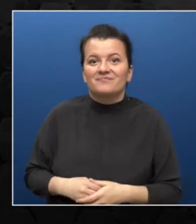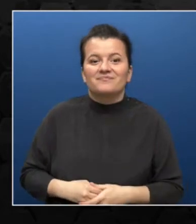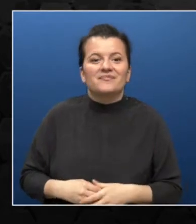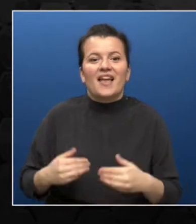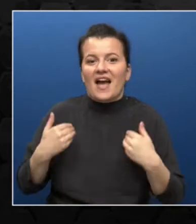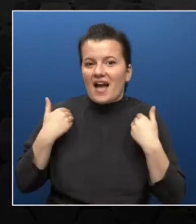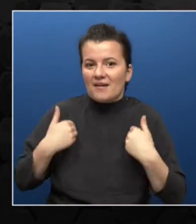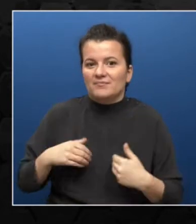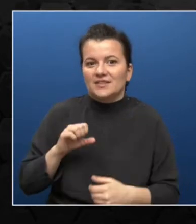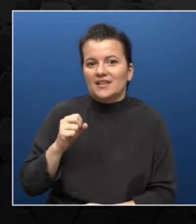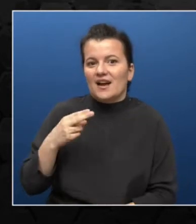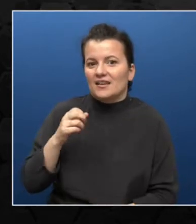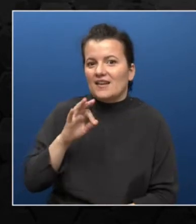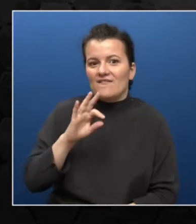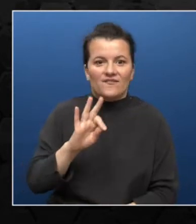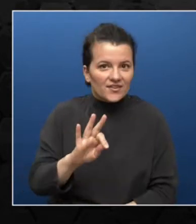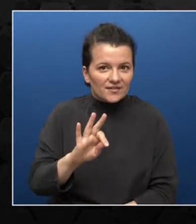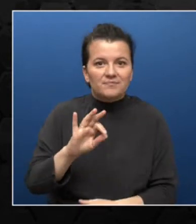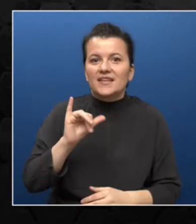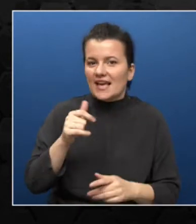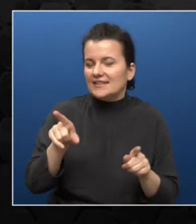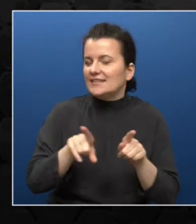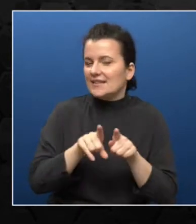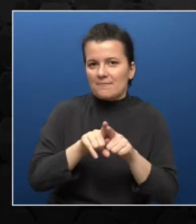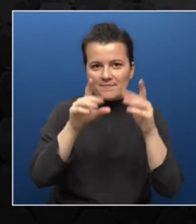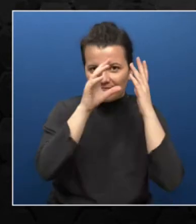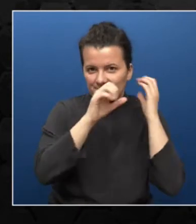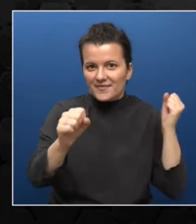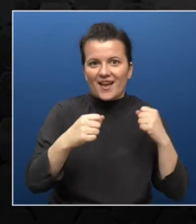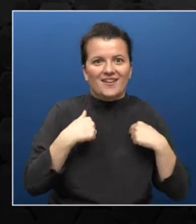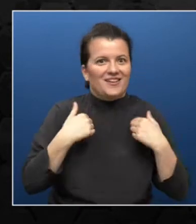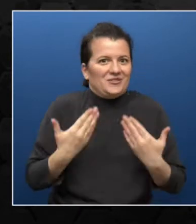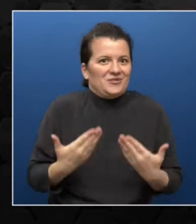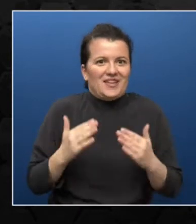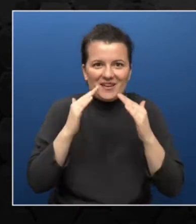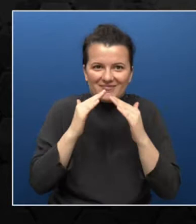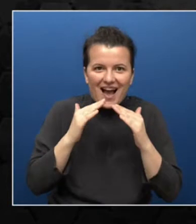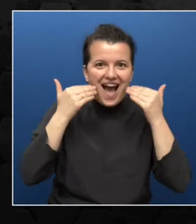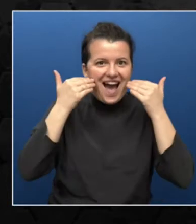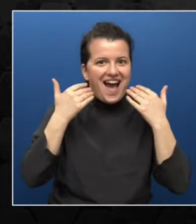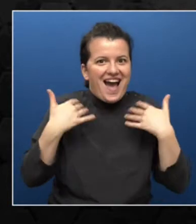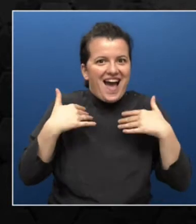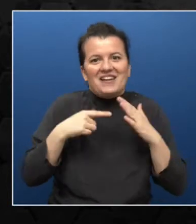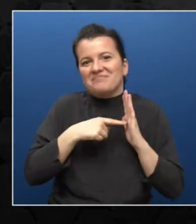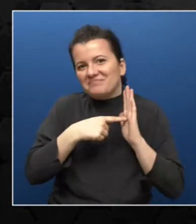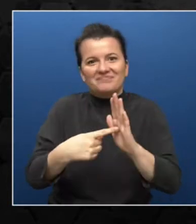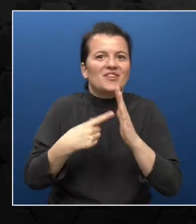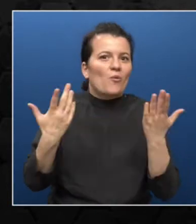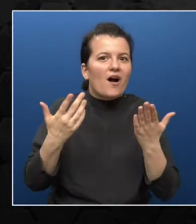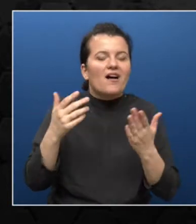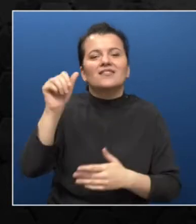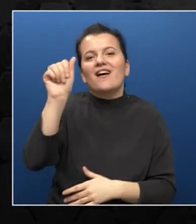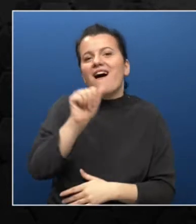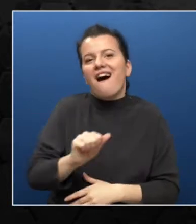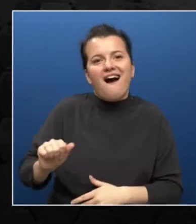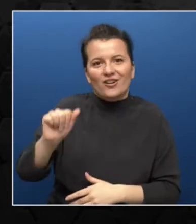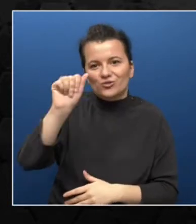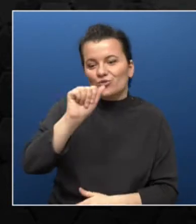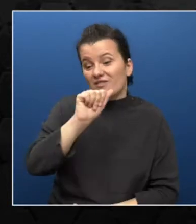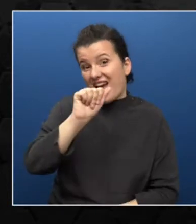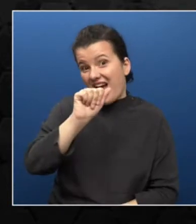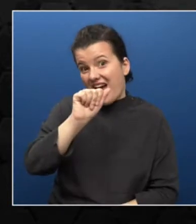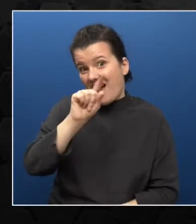and also I'm really happy to be here today to talk about Azure Cognitive Services, which is an amazing tool that I really love